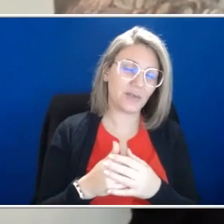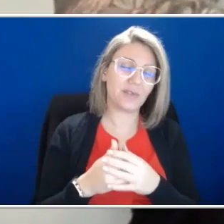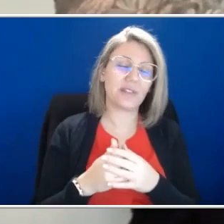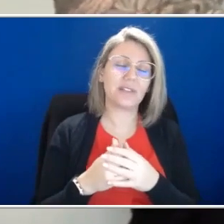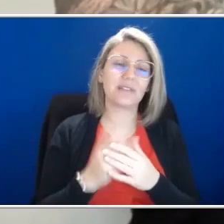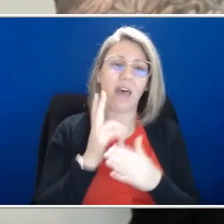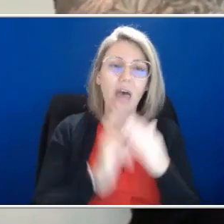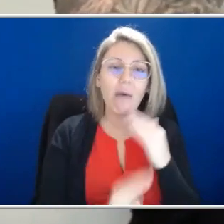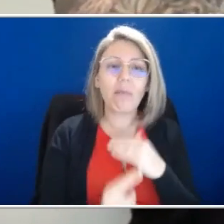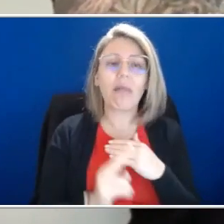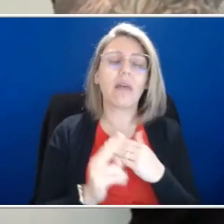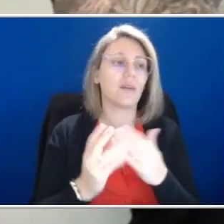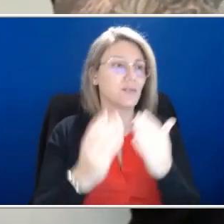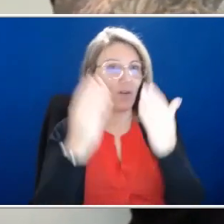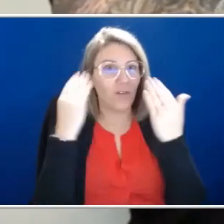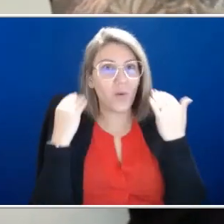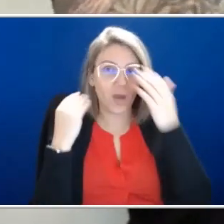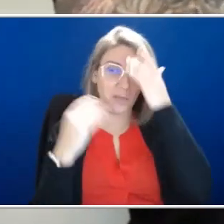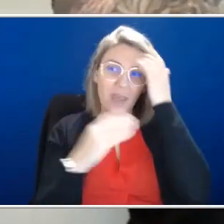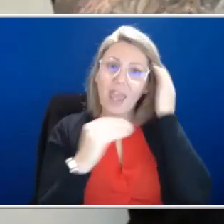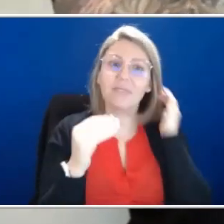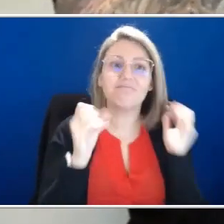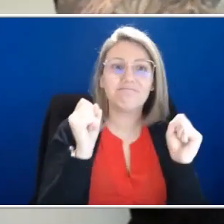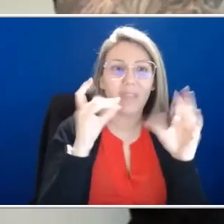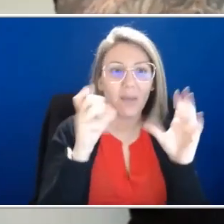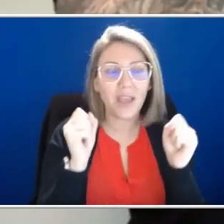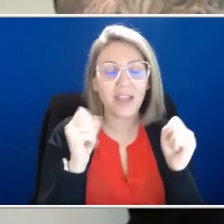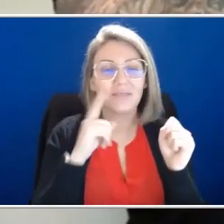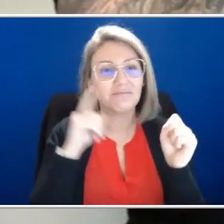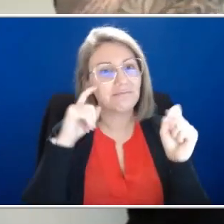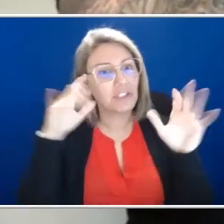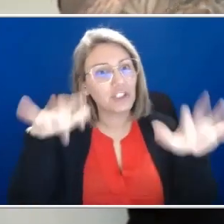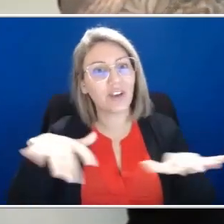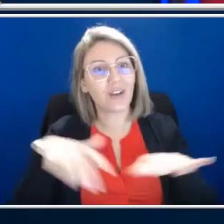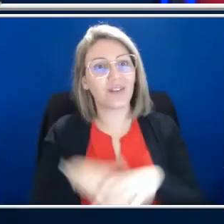was overwhelming, and it was amazing. I was shocked.